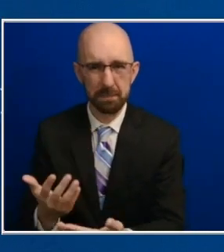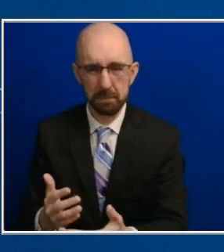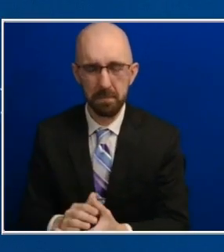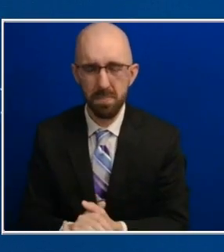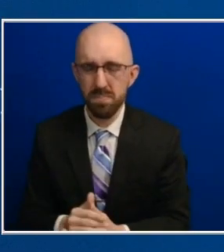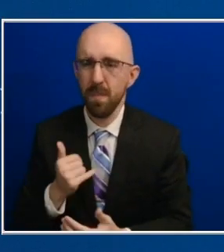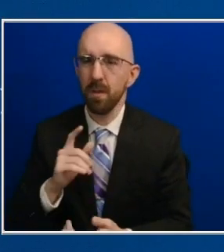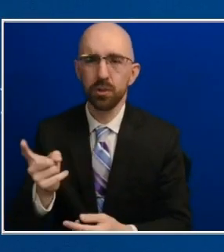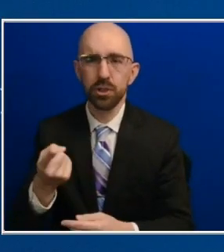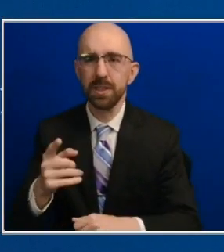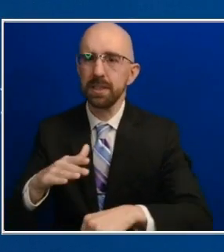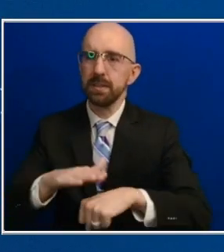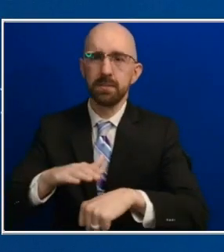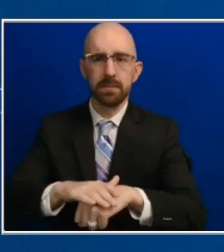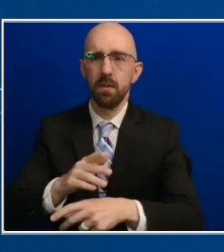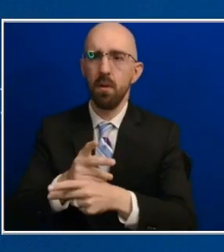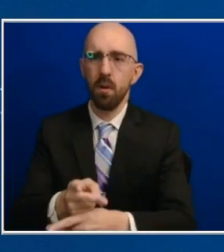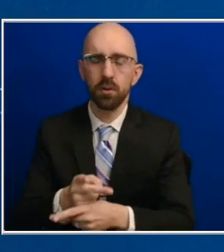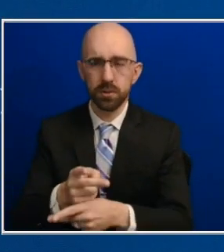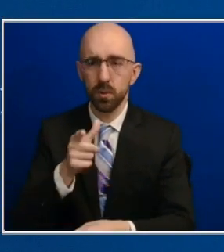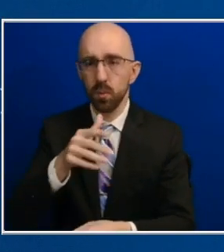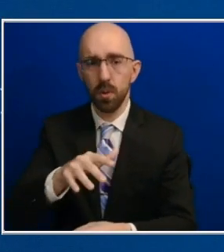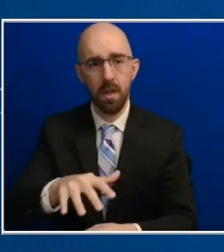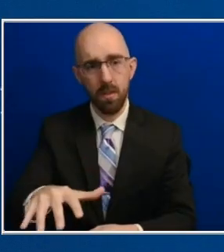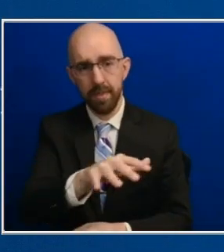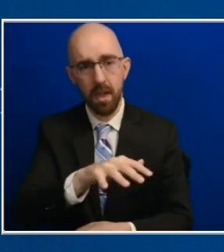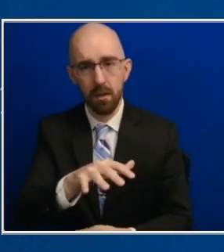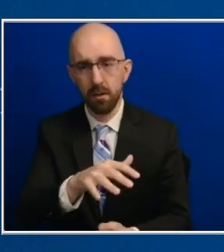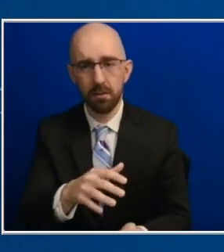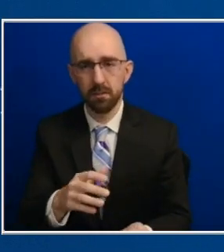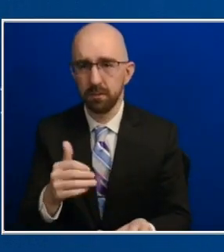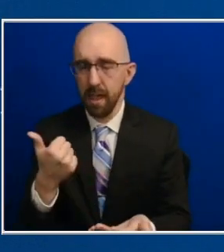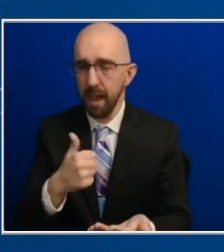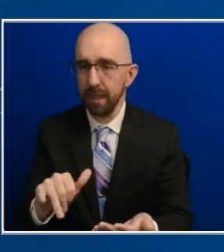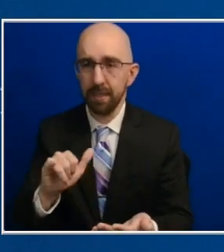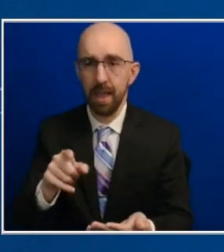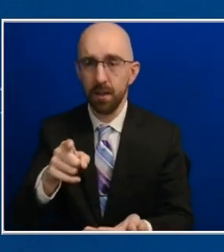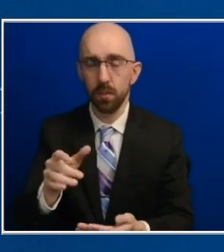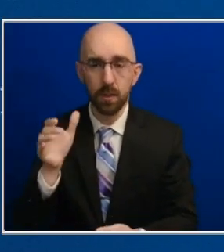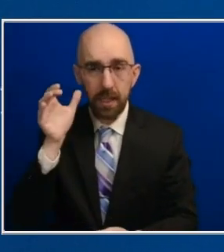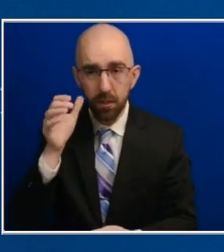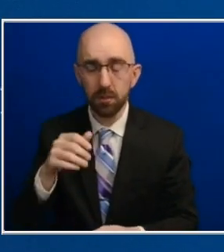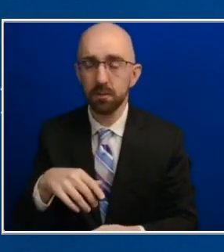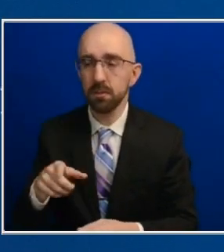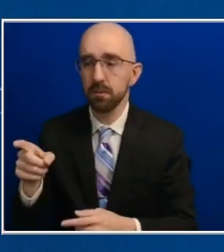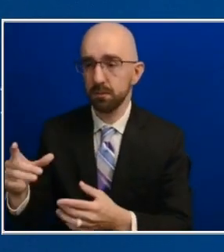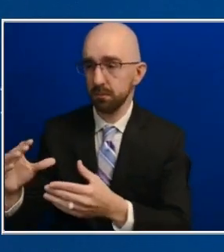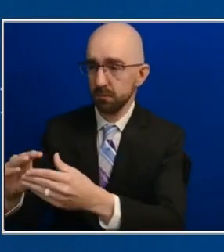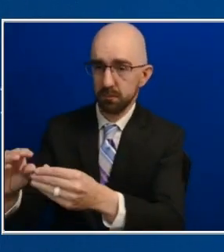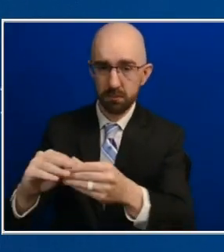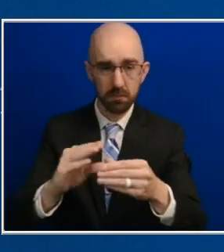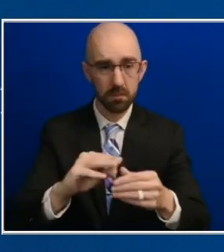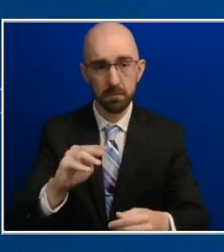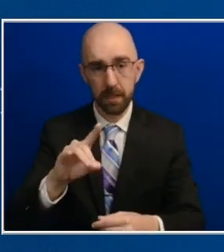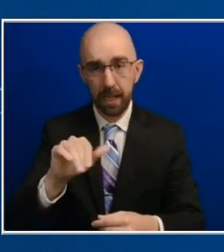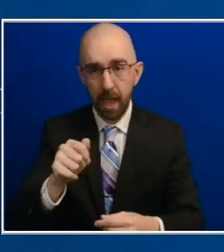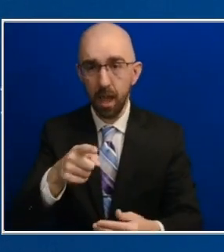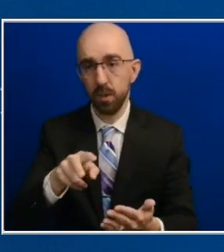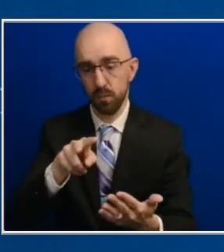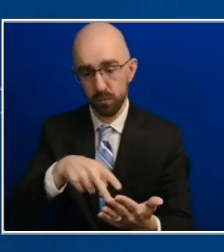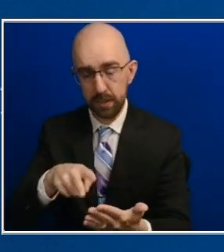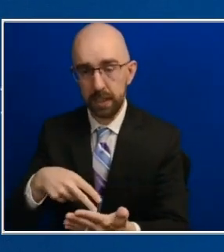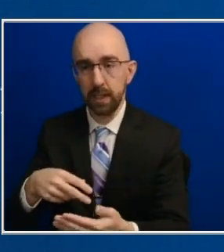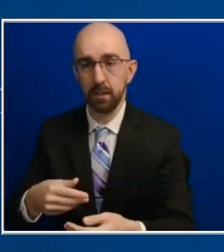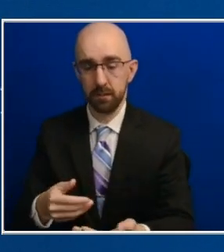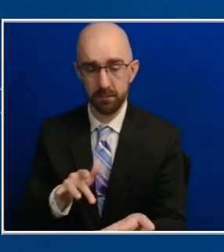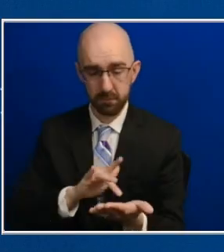caution people that are out there to, anything that you are hearing in the media or reading, certainly that